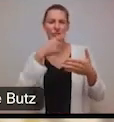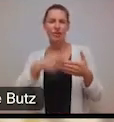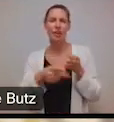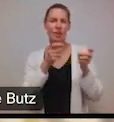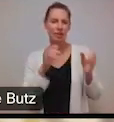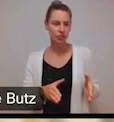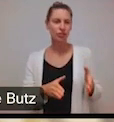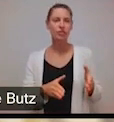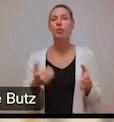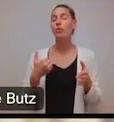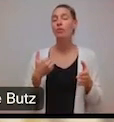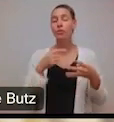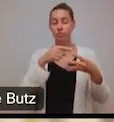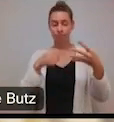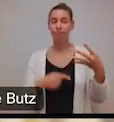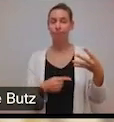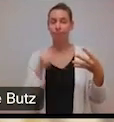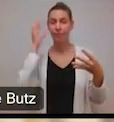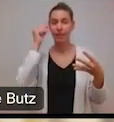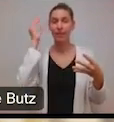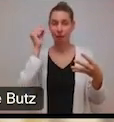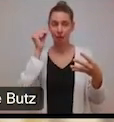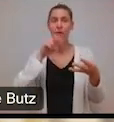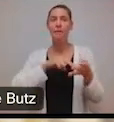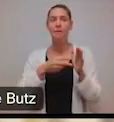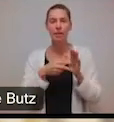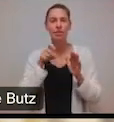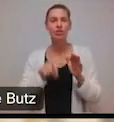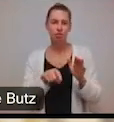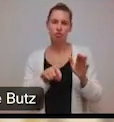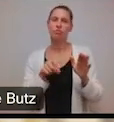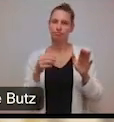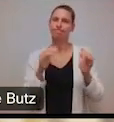send here should certainly be highly professional.